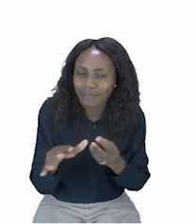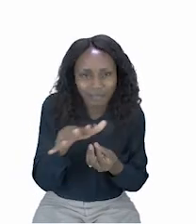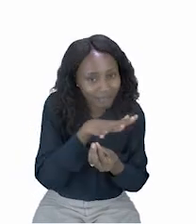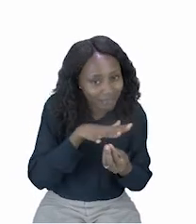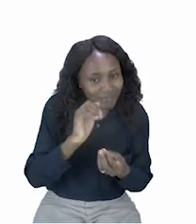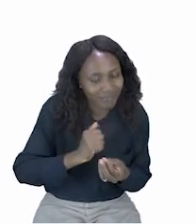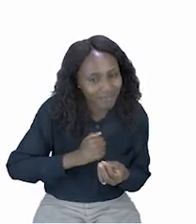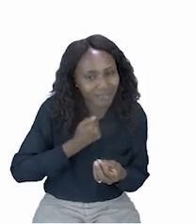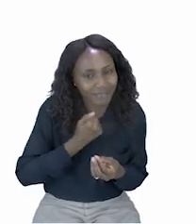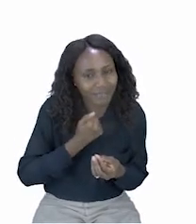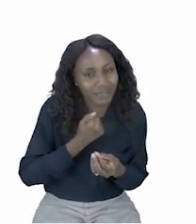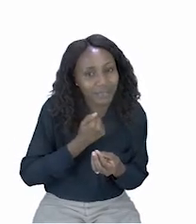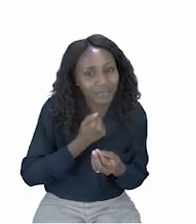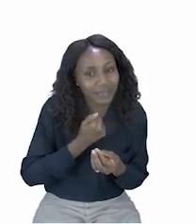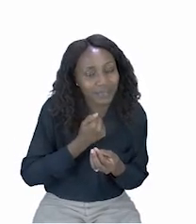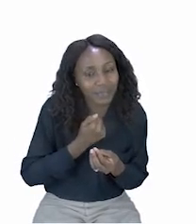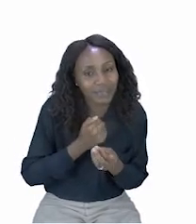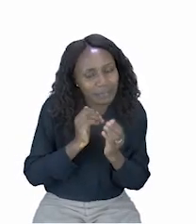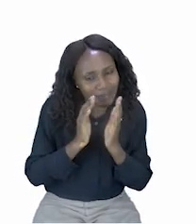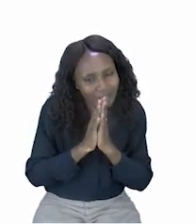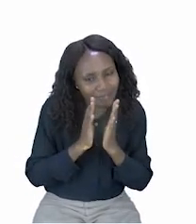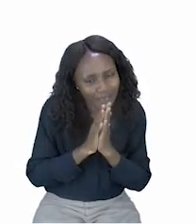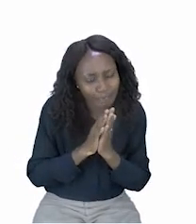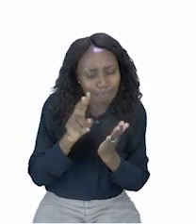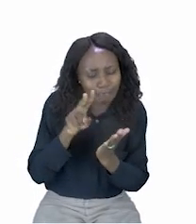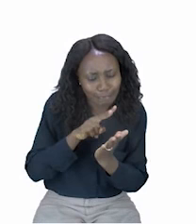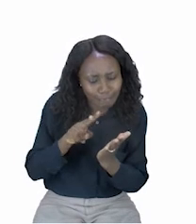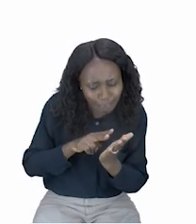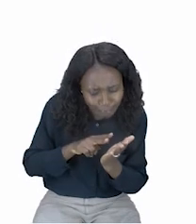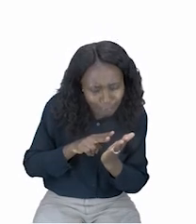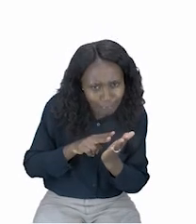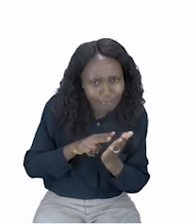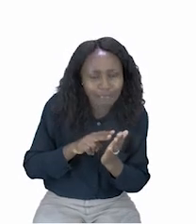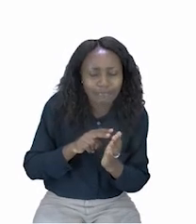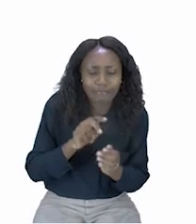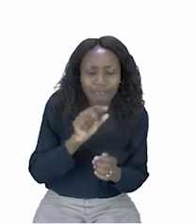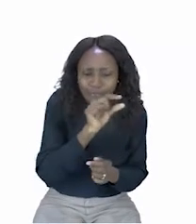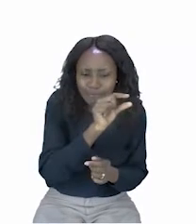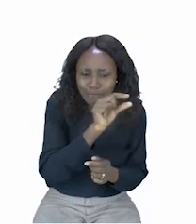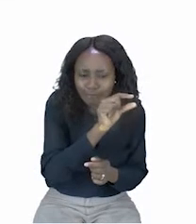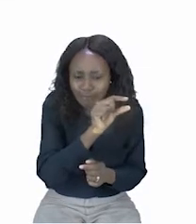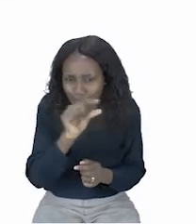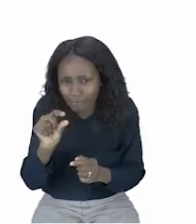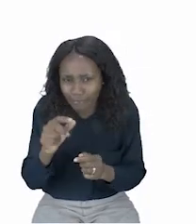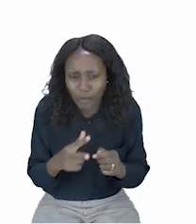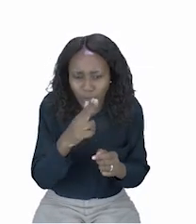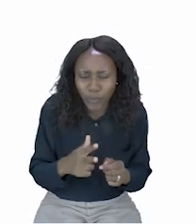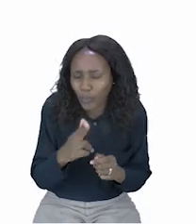together. Remember, we need to make a proper sentence when we are reading. So try hard to